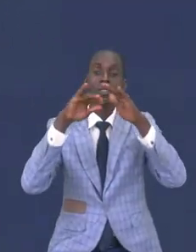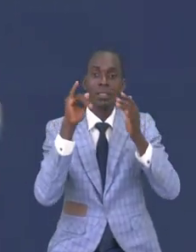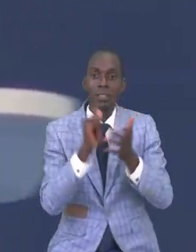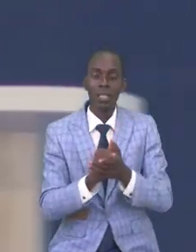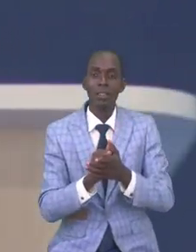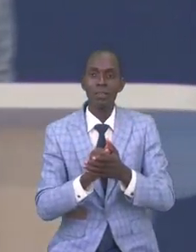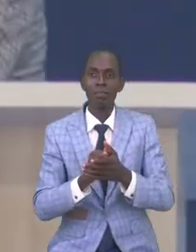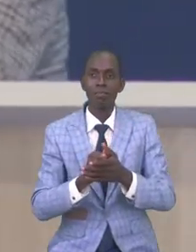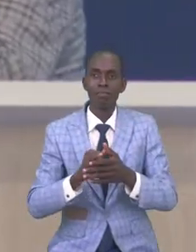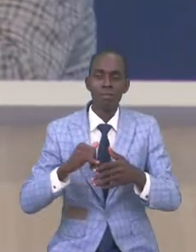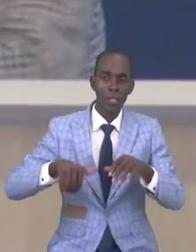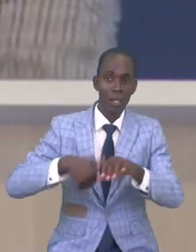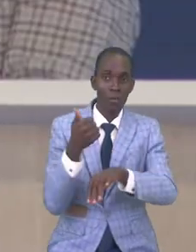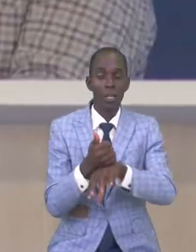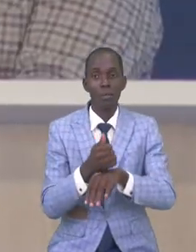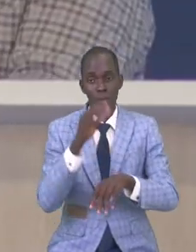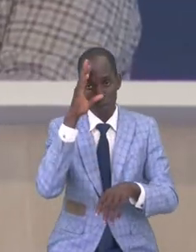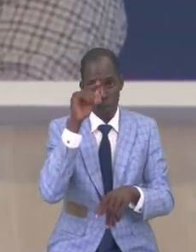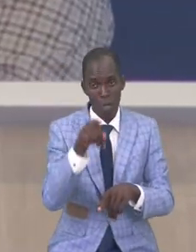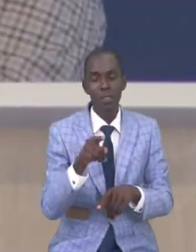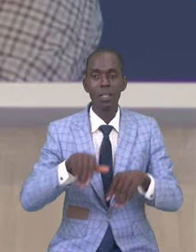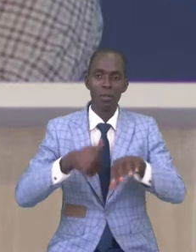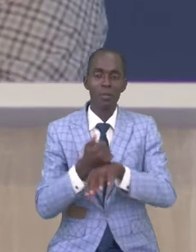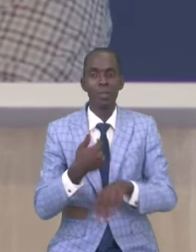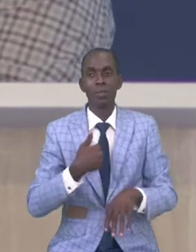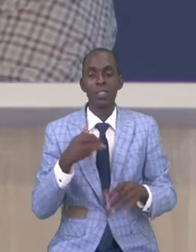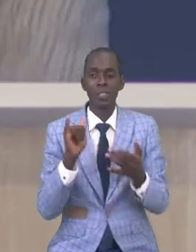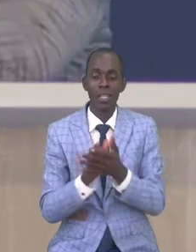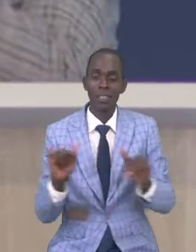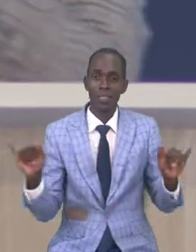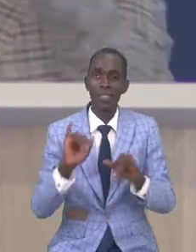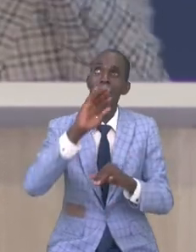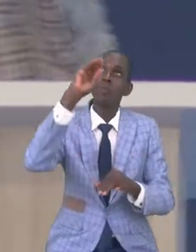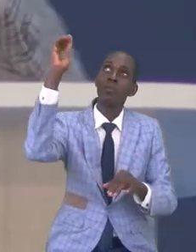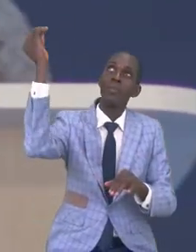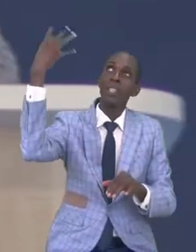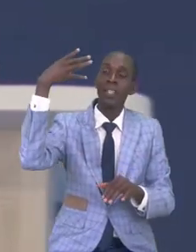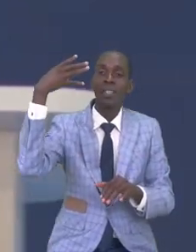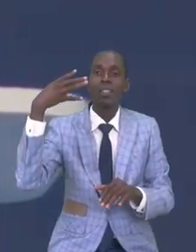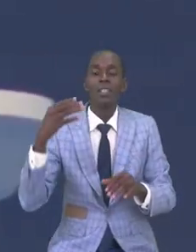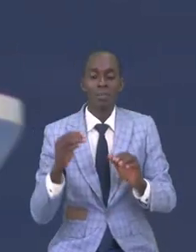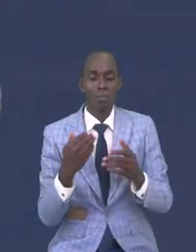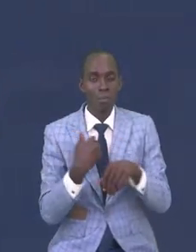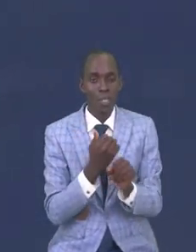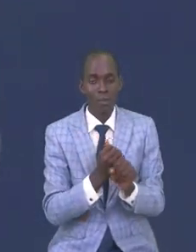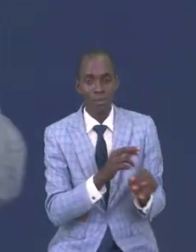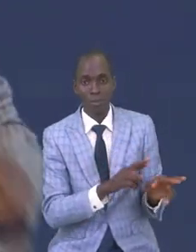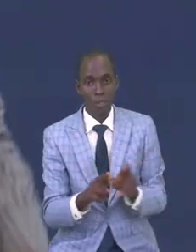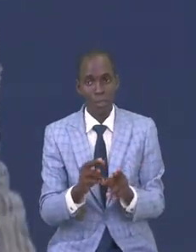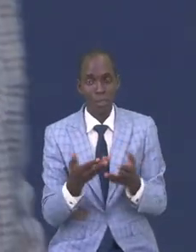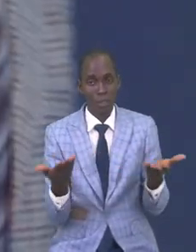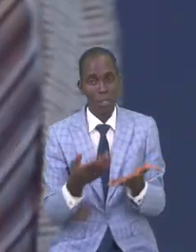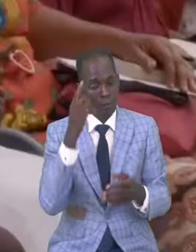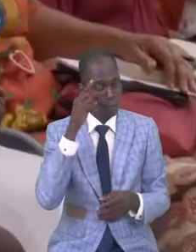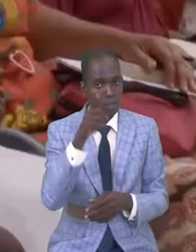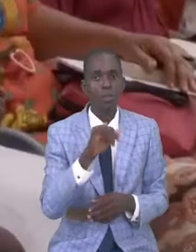him, affirms you. And the same grace available for him is available